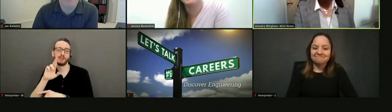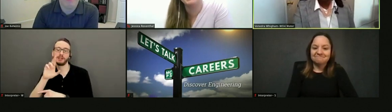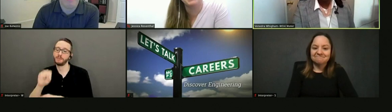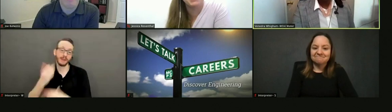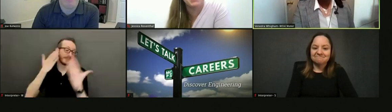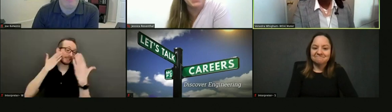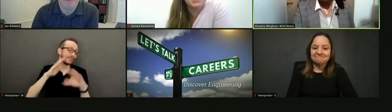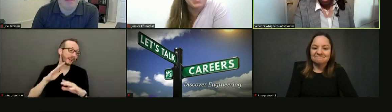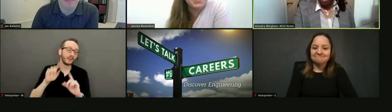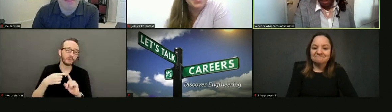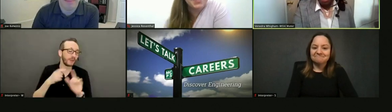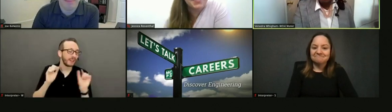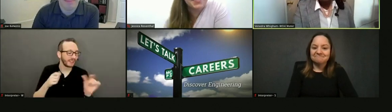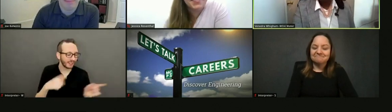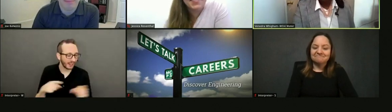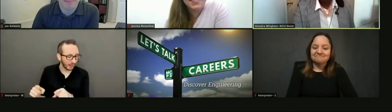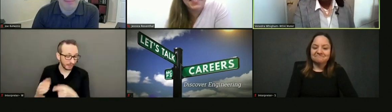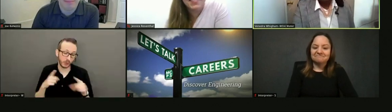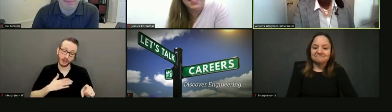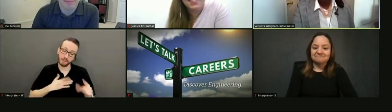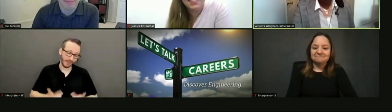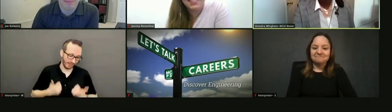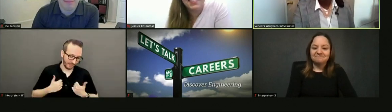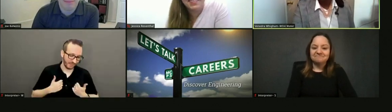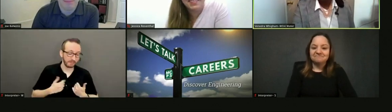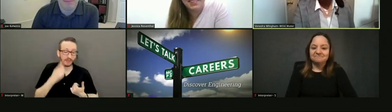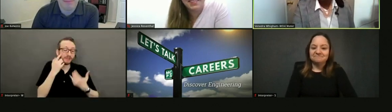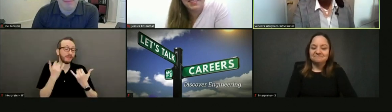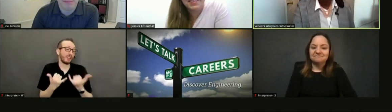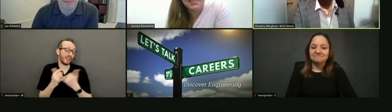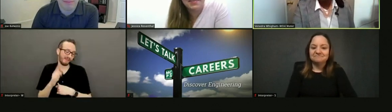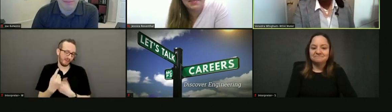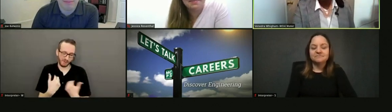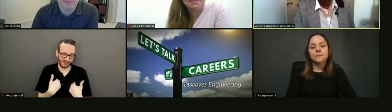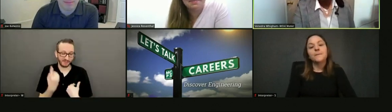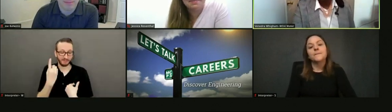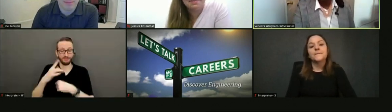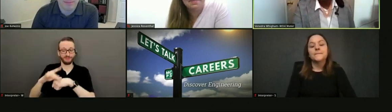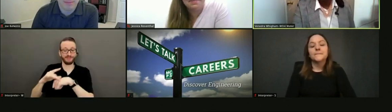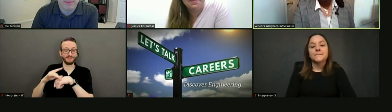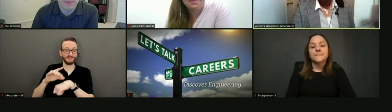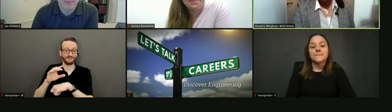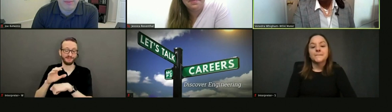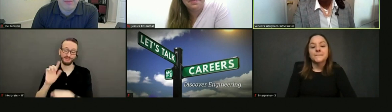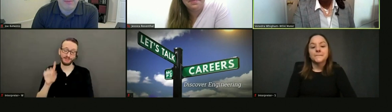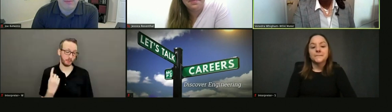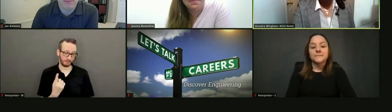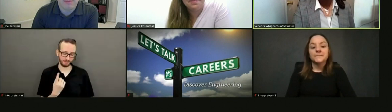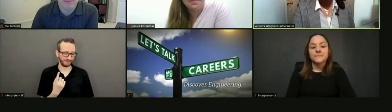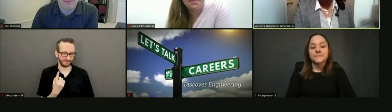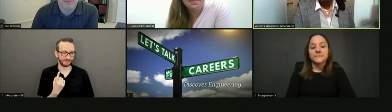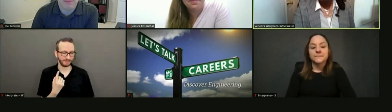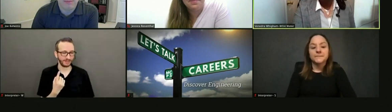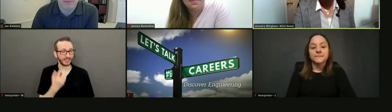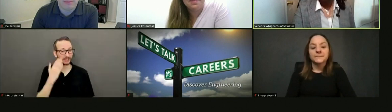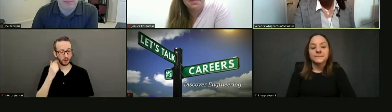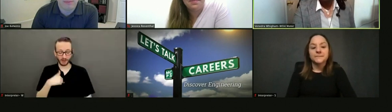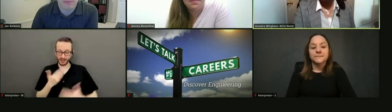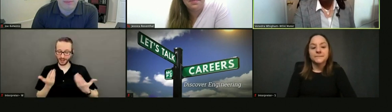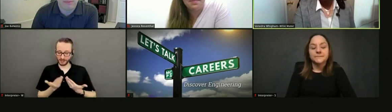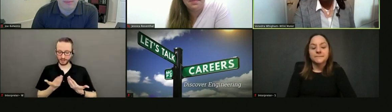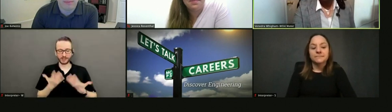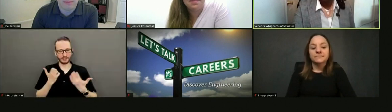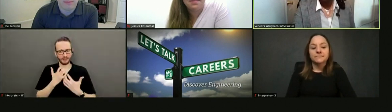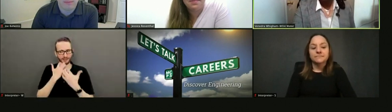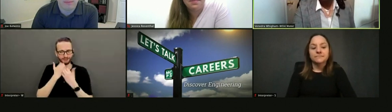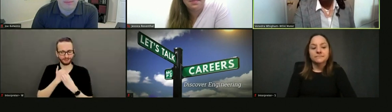happen during my lifetime. But for now, we only have one Earth, and so it helped me know that I'm here and I really want to protect